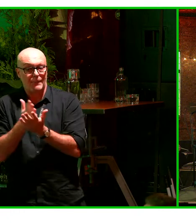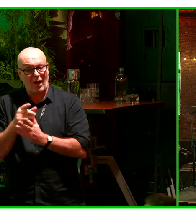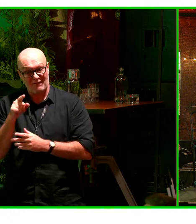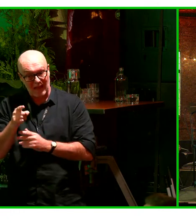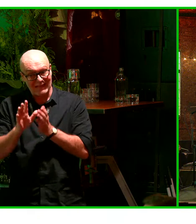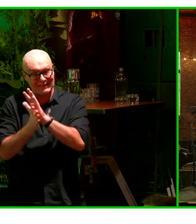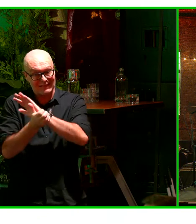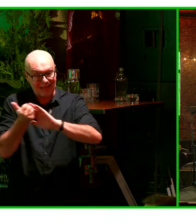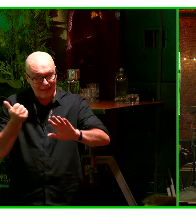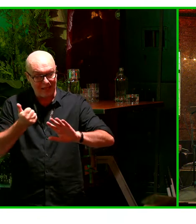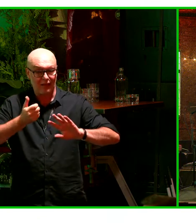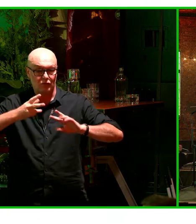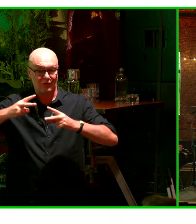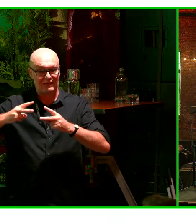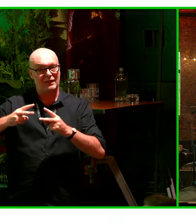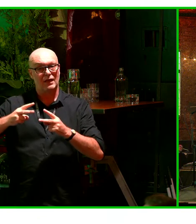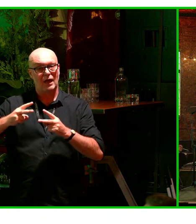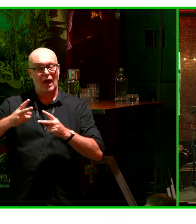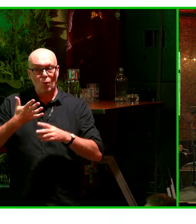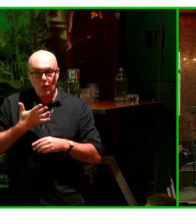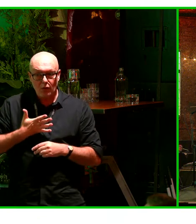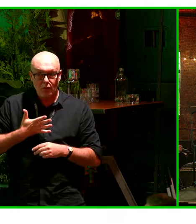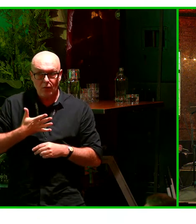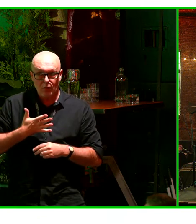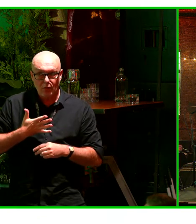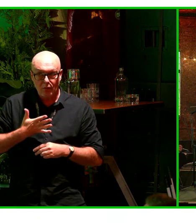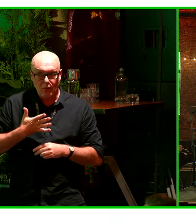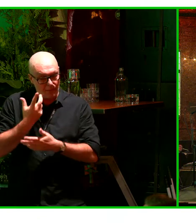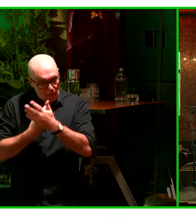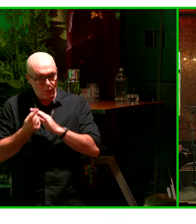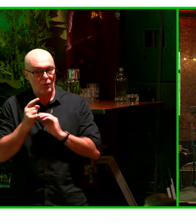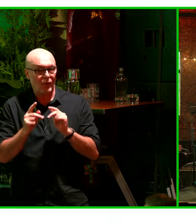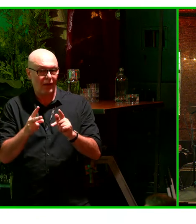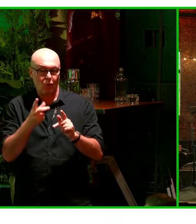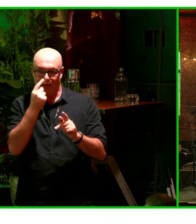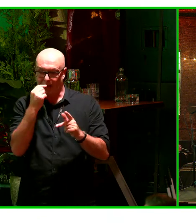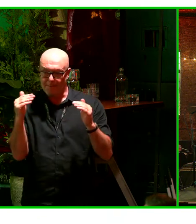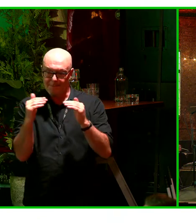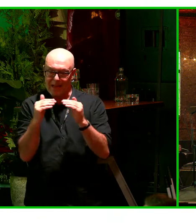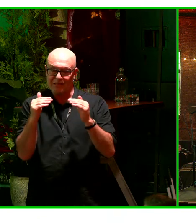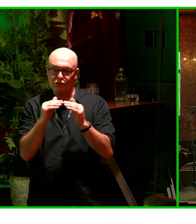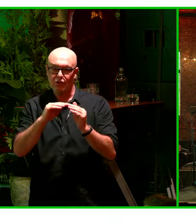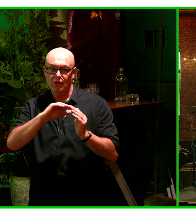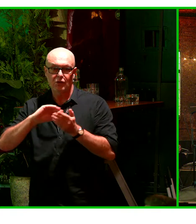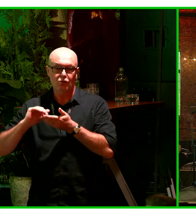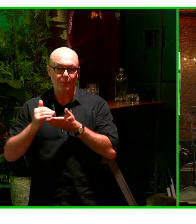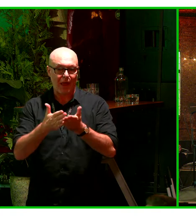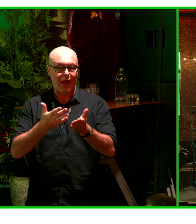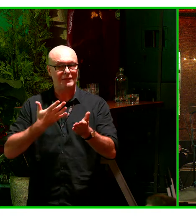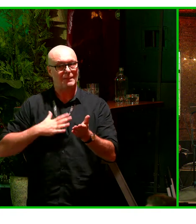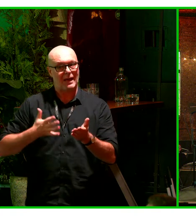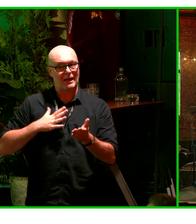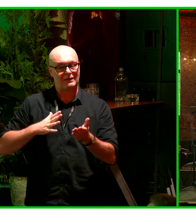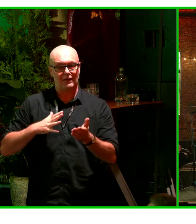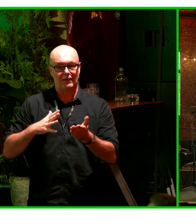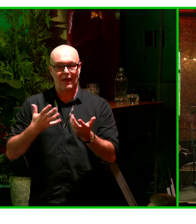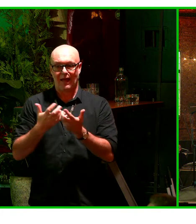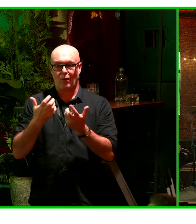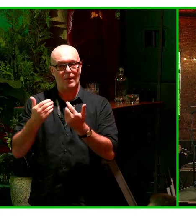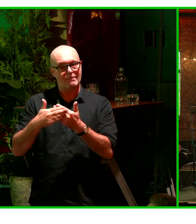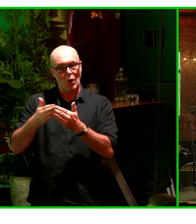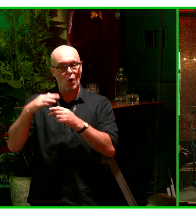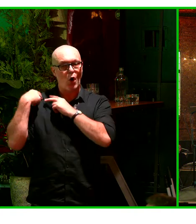and we know what our needs are going to be. So the only way you can align supply and demand is by giving more devolution,